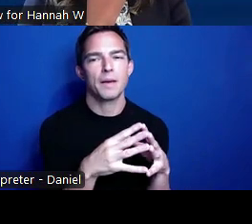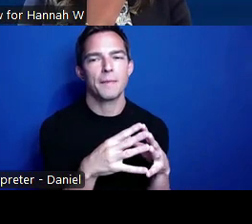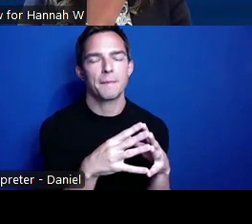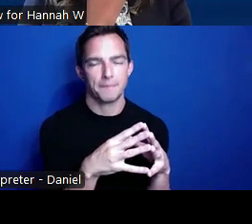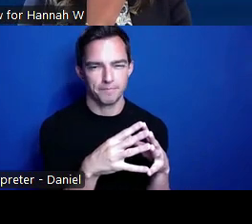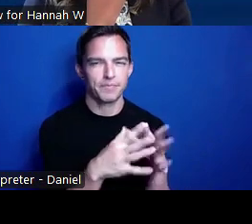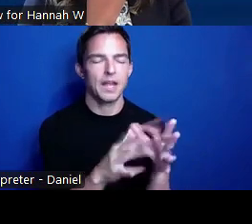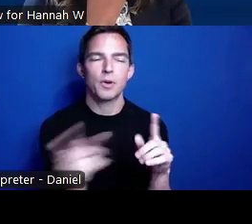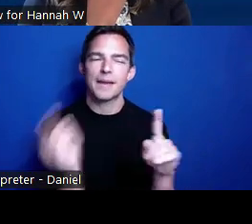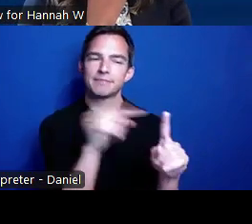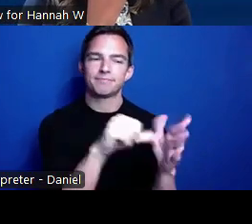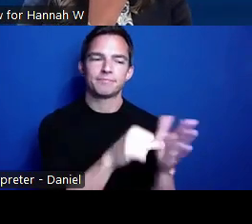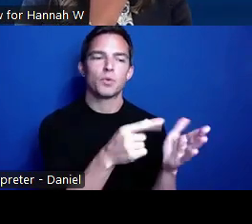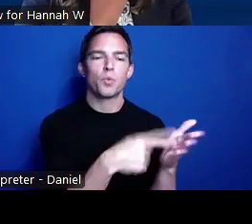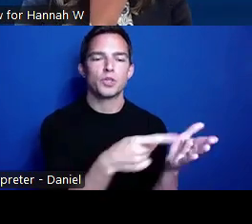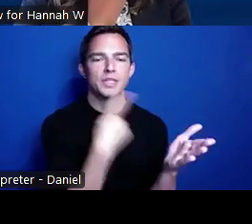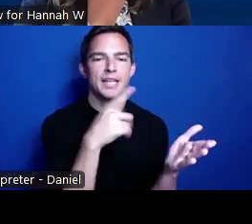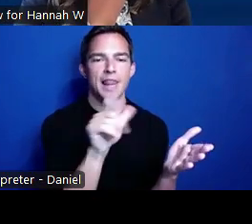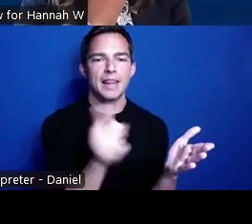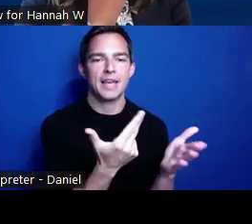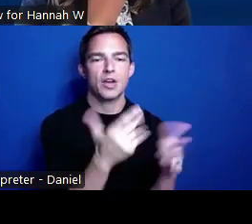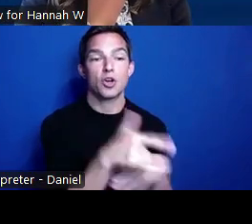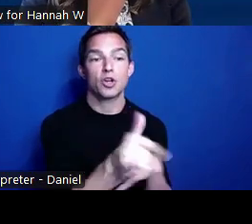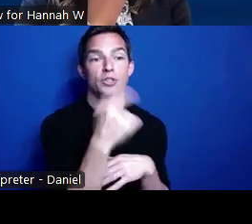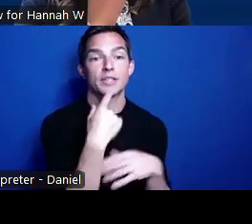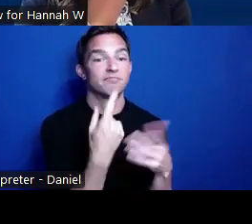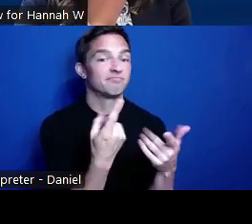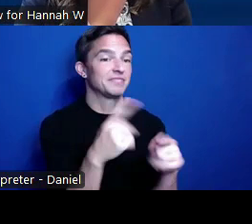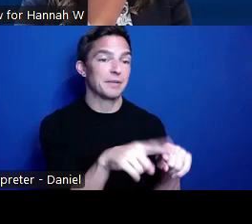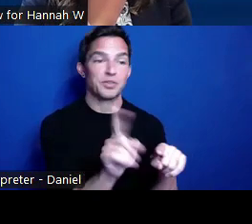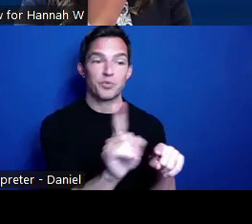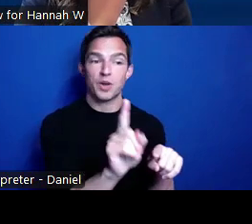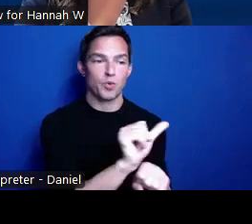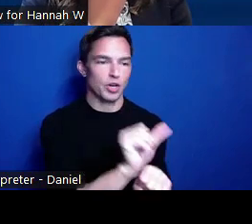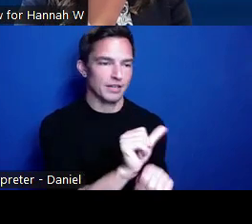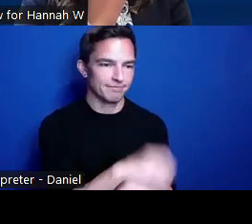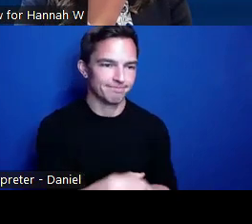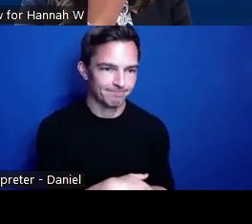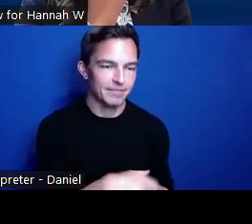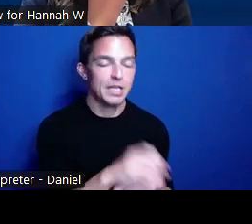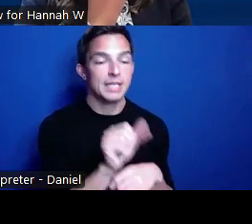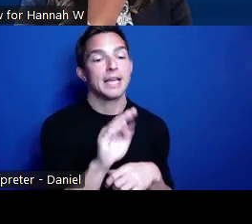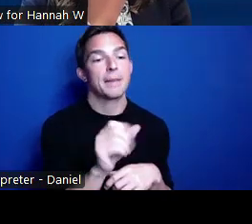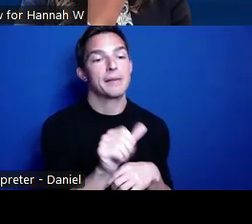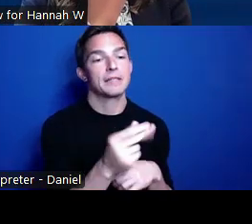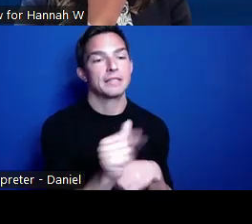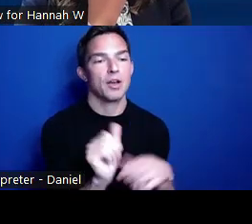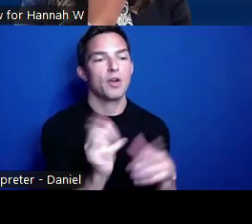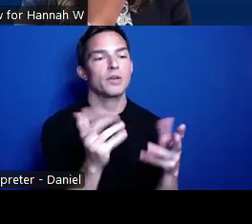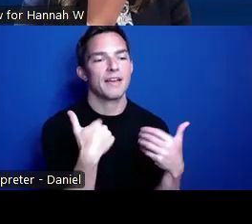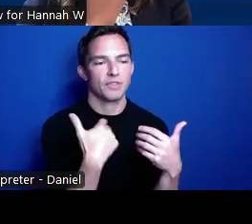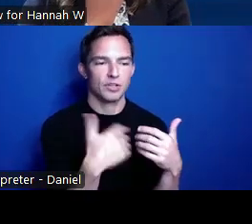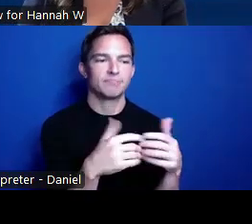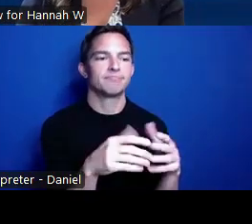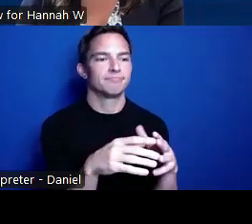I would go back to what you said, Leah, earlier, is that it very much depends on where you're working. So SAMHSA already has their defined